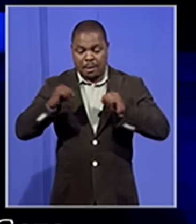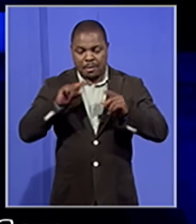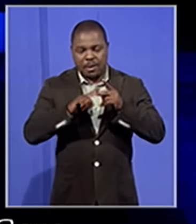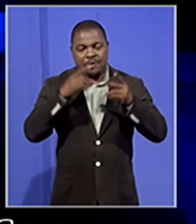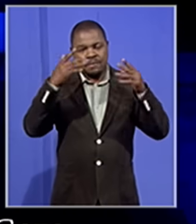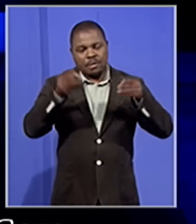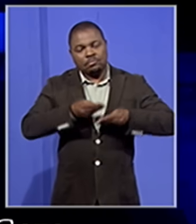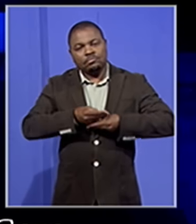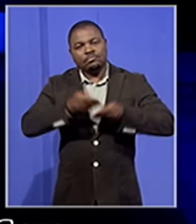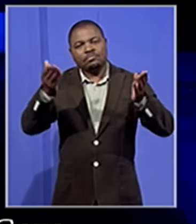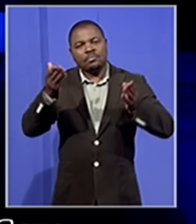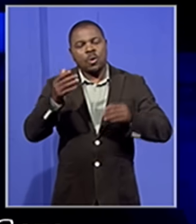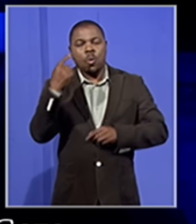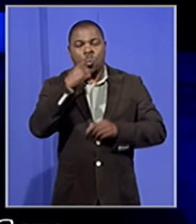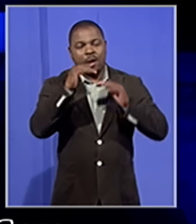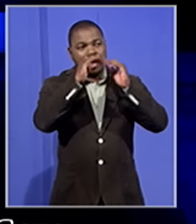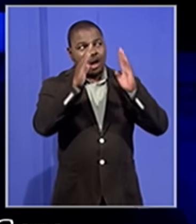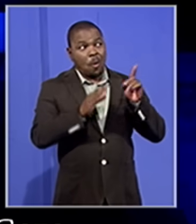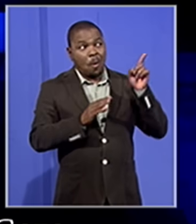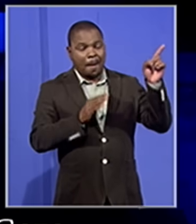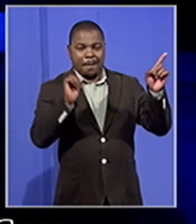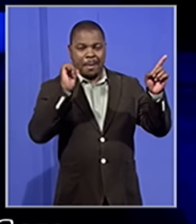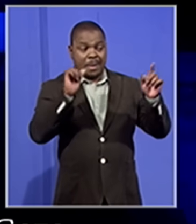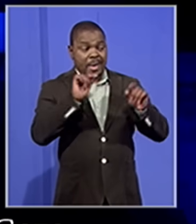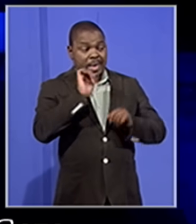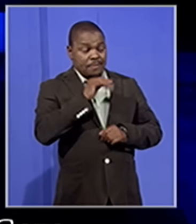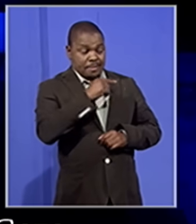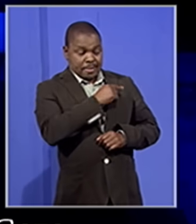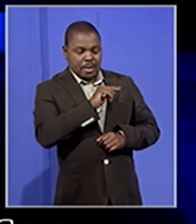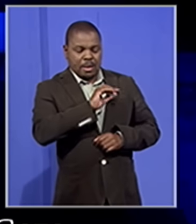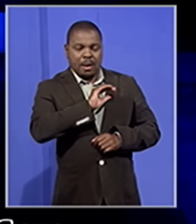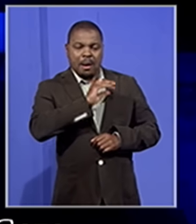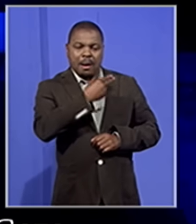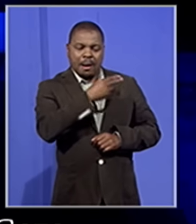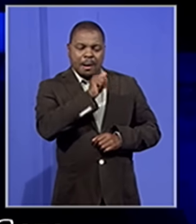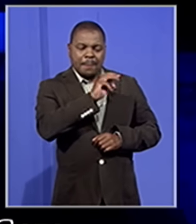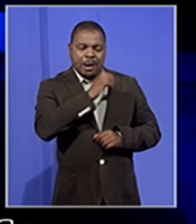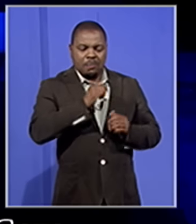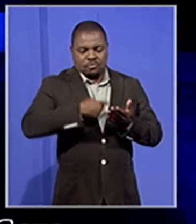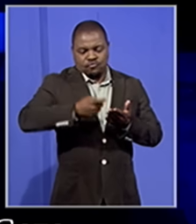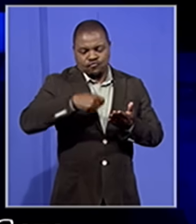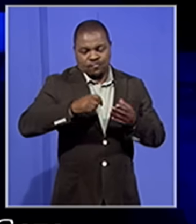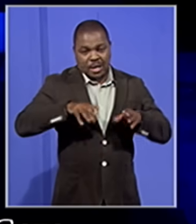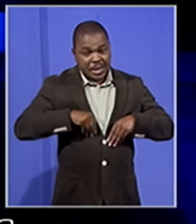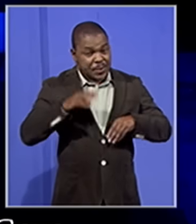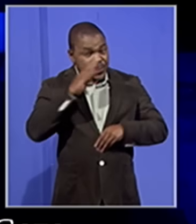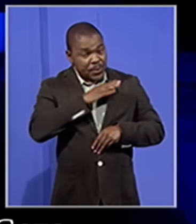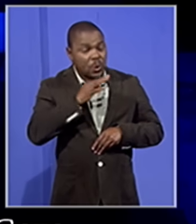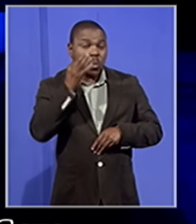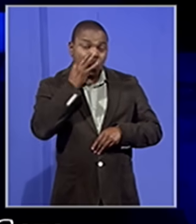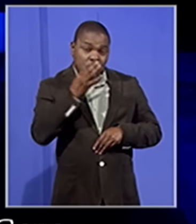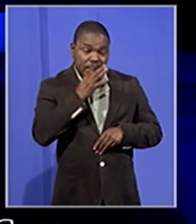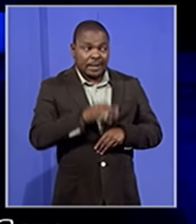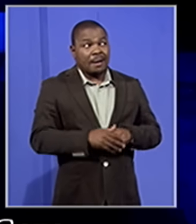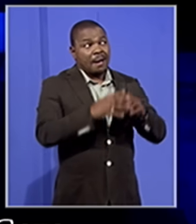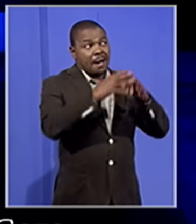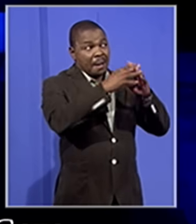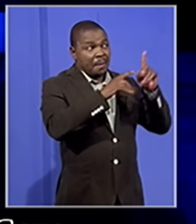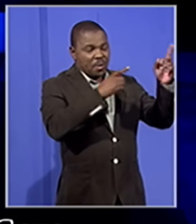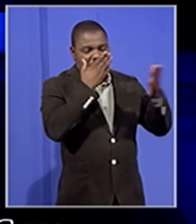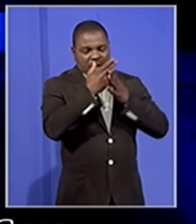House maobane haeba Hamas e sa saenele tumellano ena, Mopresidente wa Amerika Donald Trump o re Israel e na le tshehetso